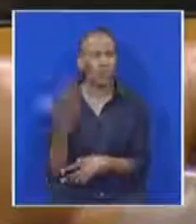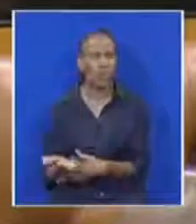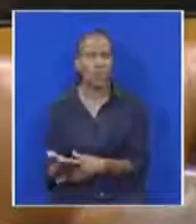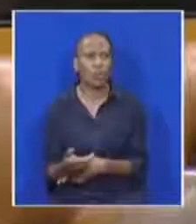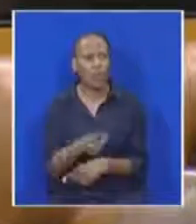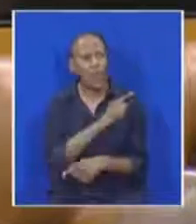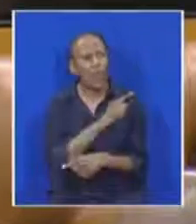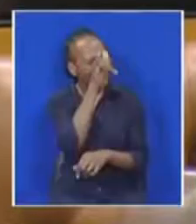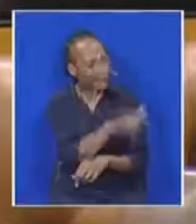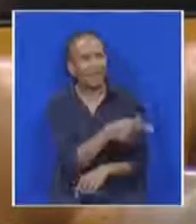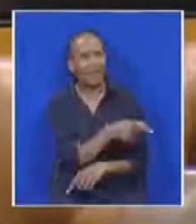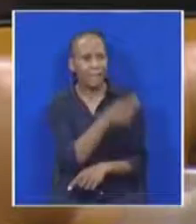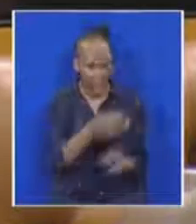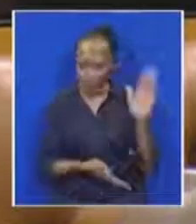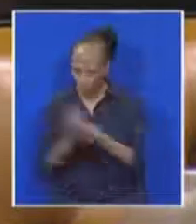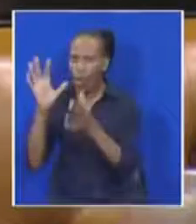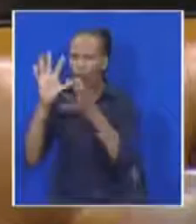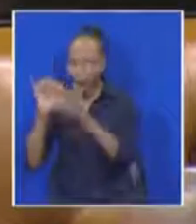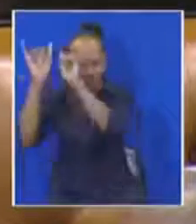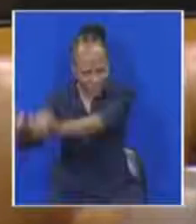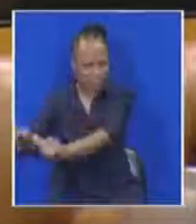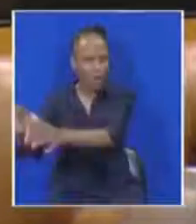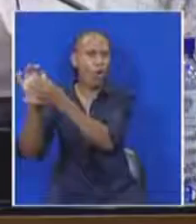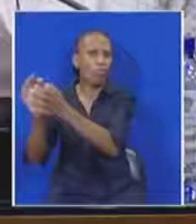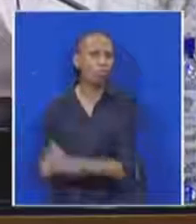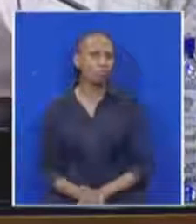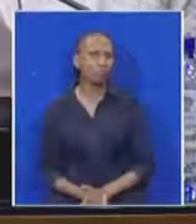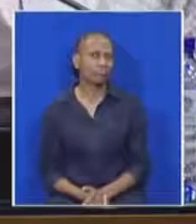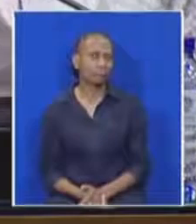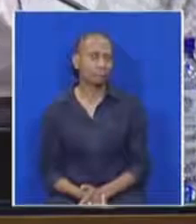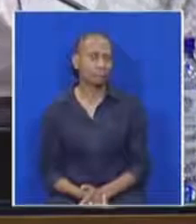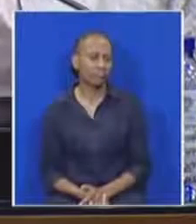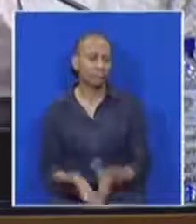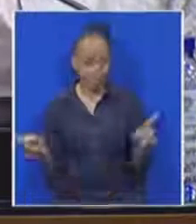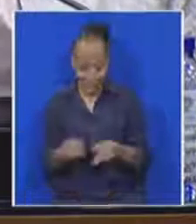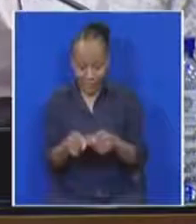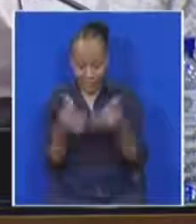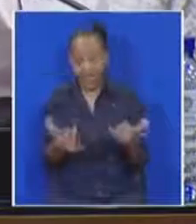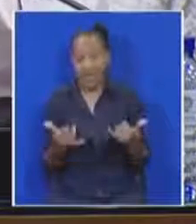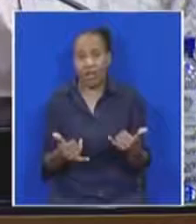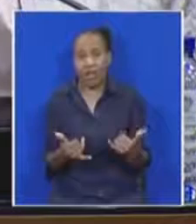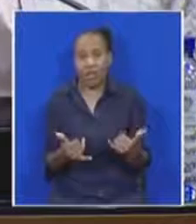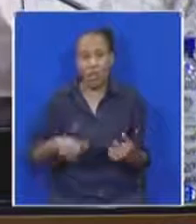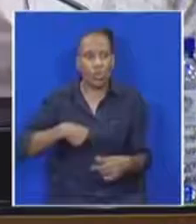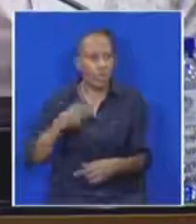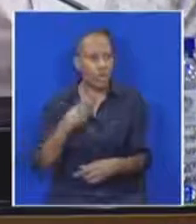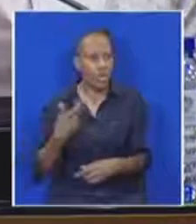kulesi asihlala that's not a point of order please take your seat and kuyimanje kuthiwa sizojova Please take your seat.